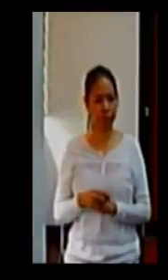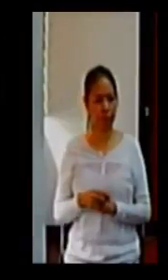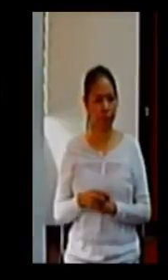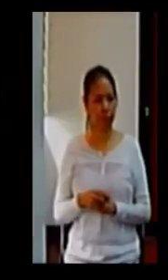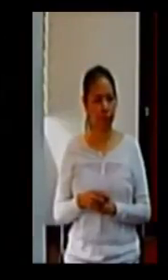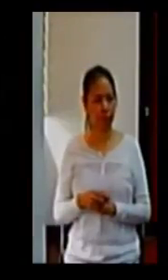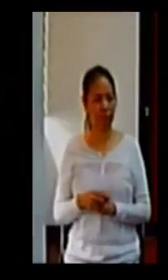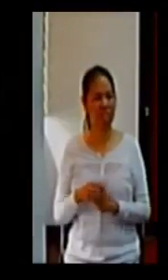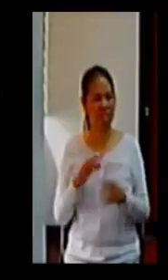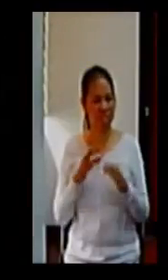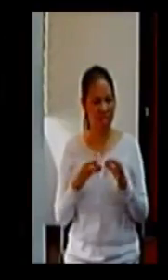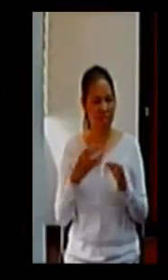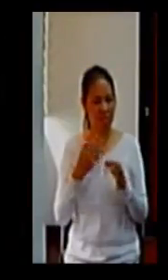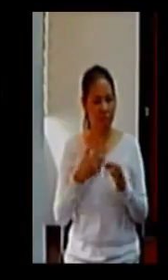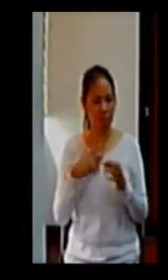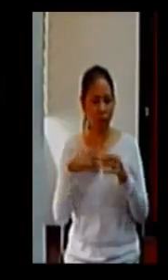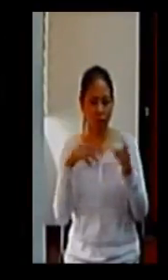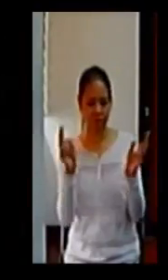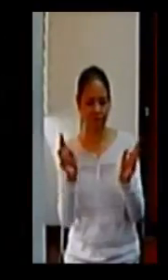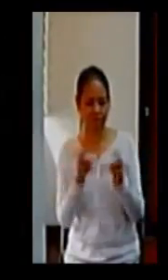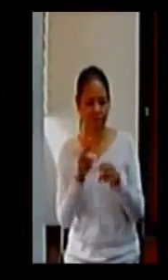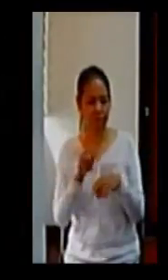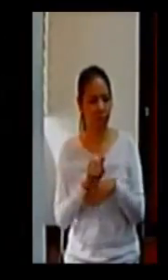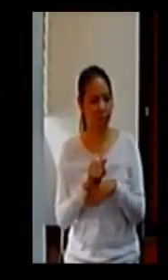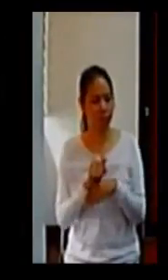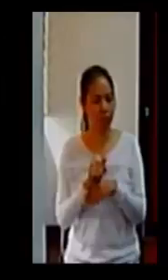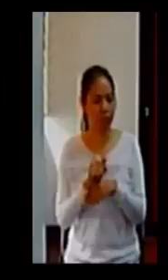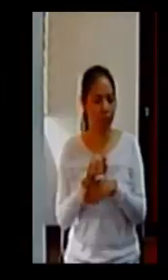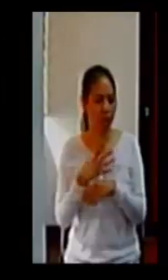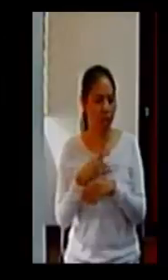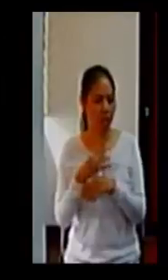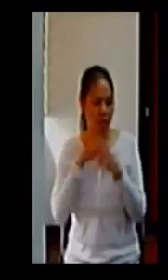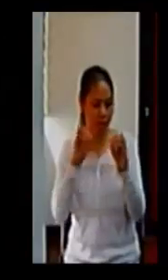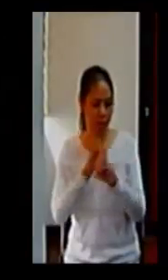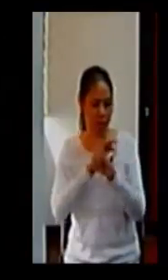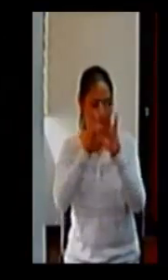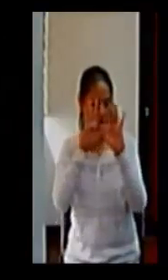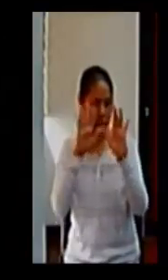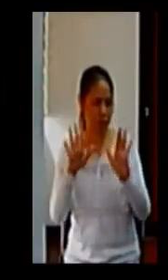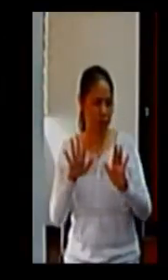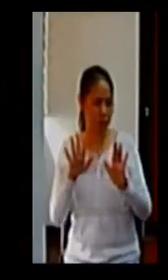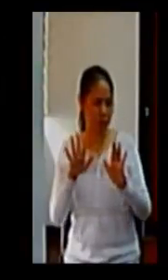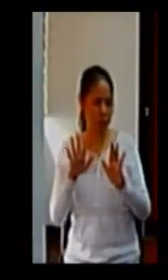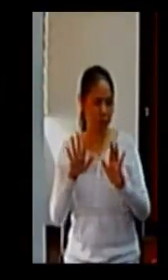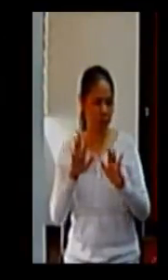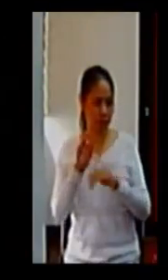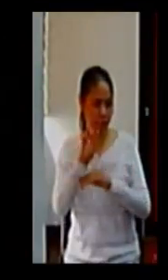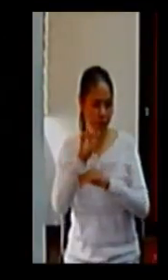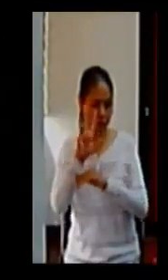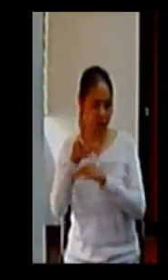If I may, very briefly, I'd like to clarify, as it were, three steps.